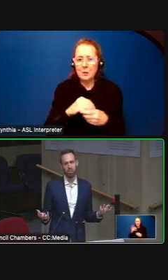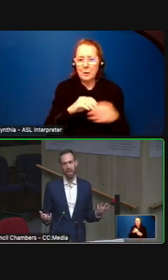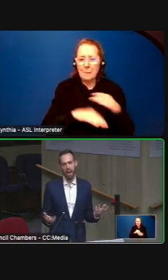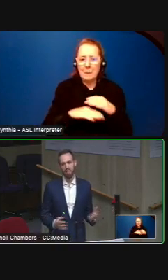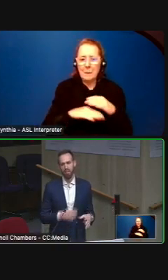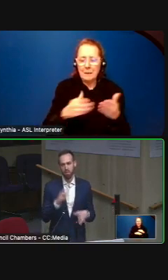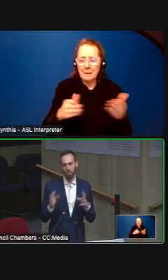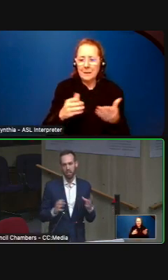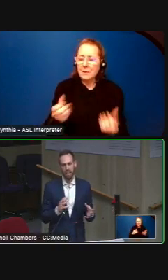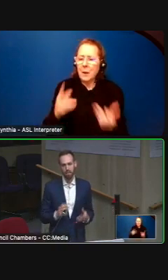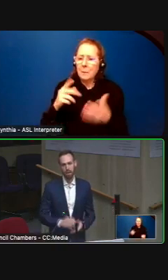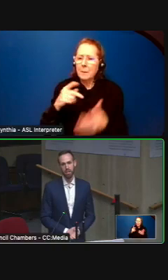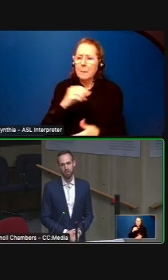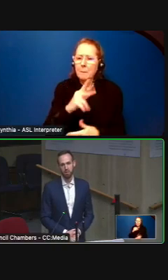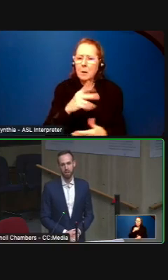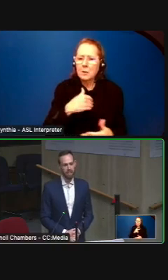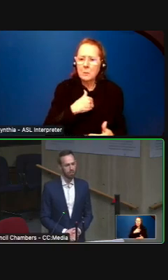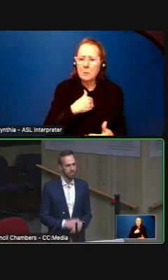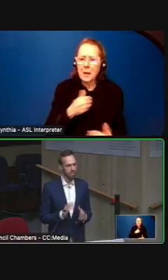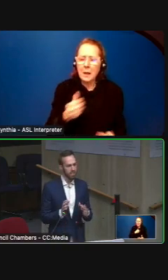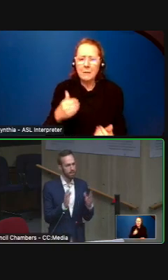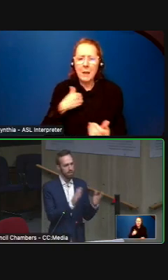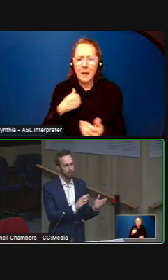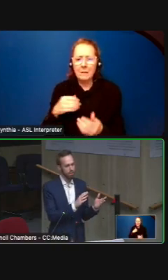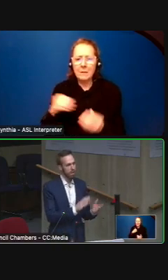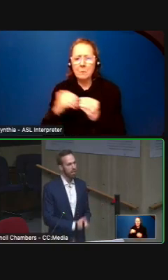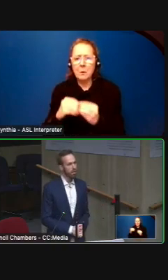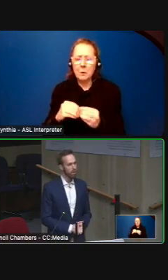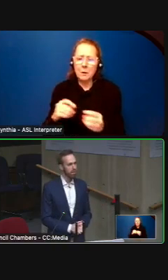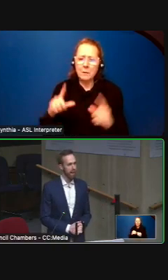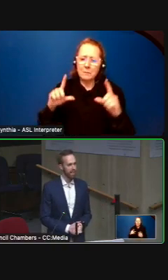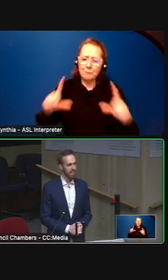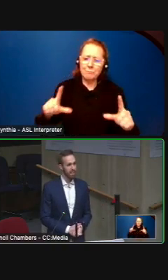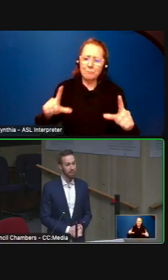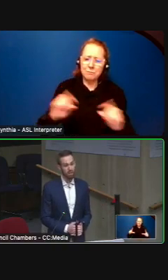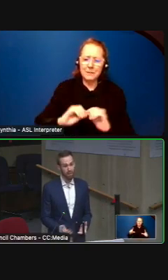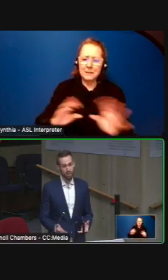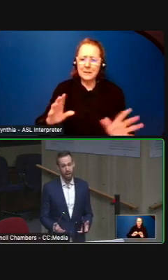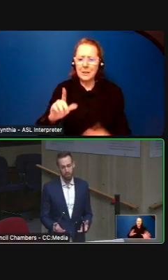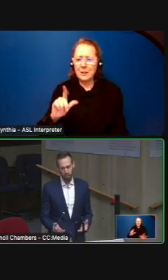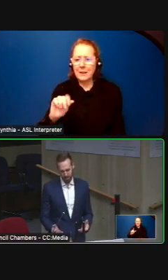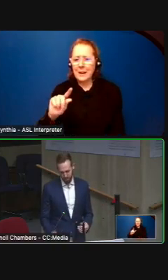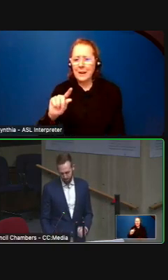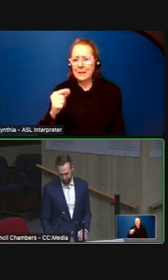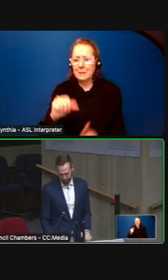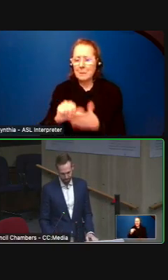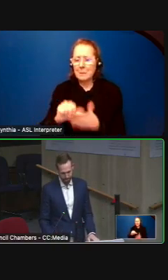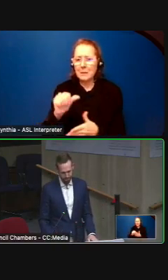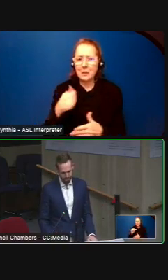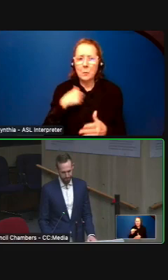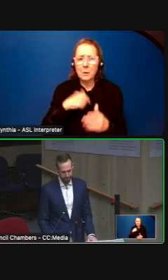properties do we have, having more of a landing page. So it's been nice just to see some of those go into effect, and I think we have a lot more we can do.